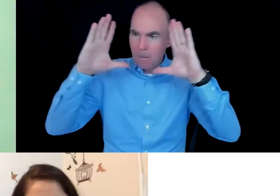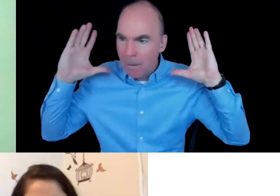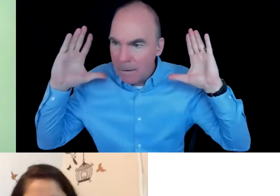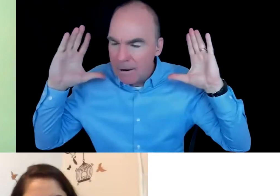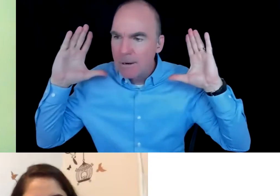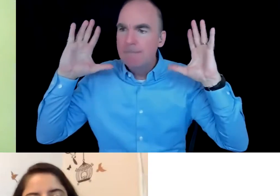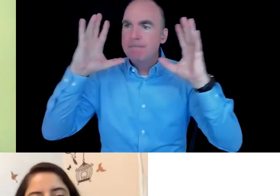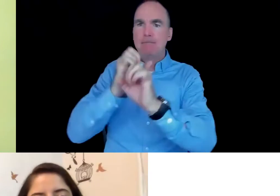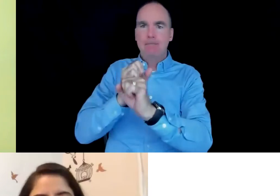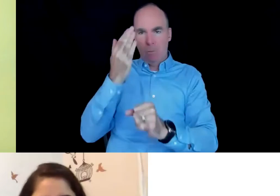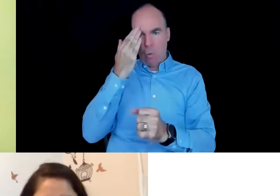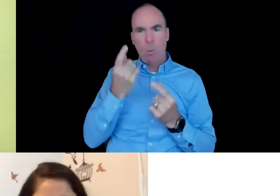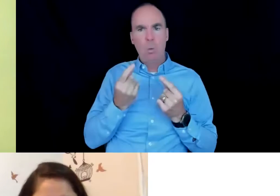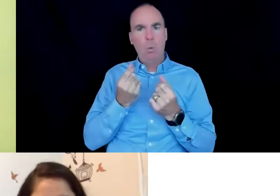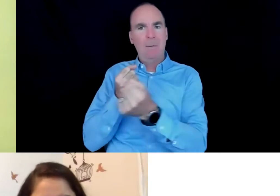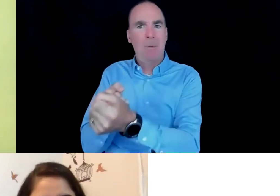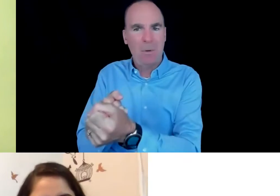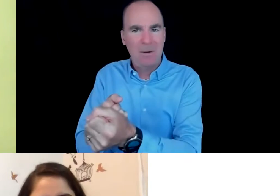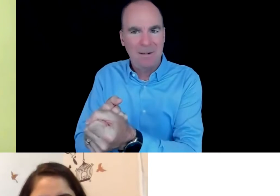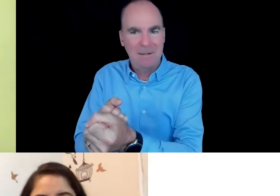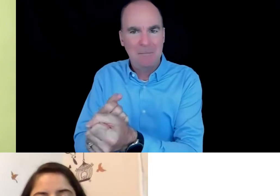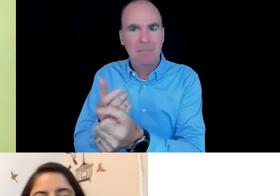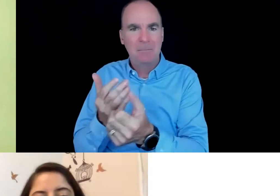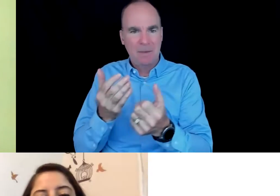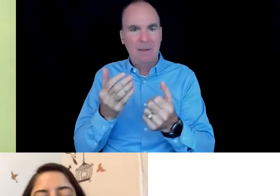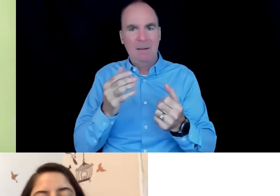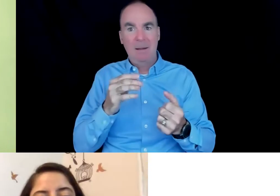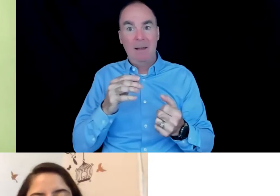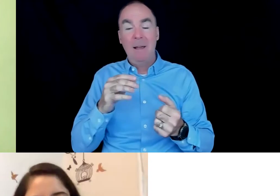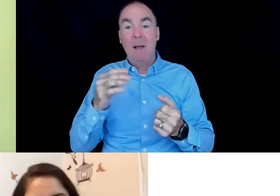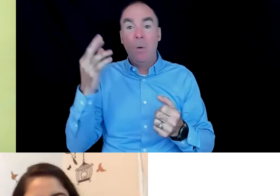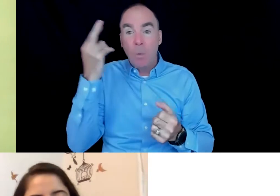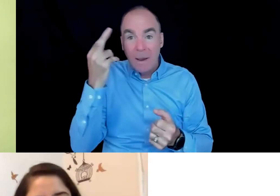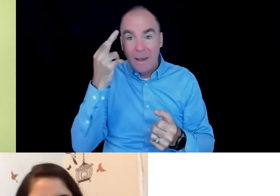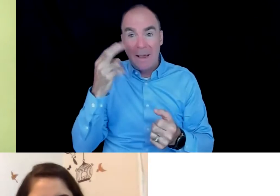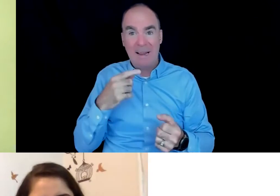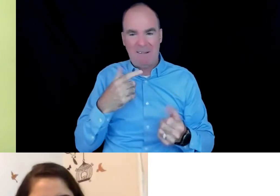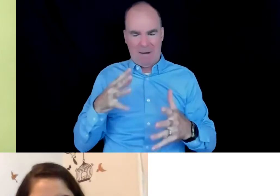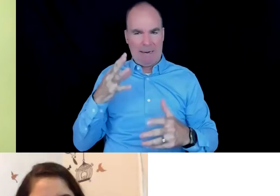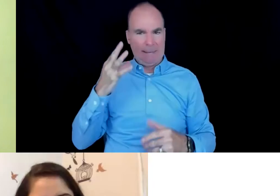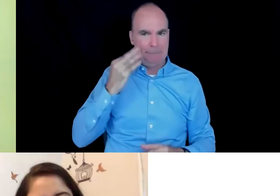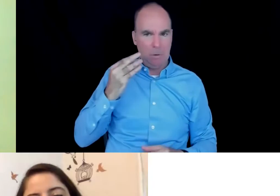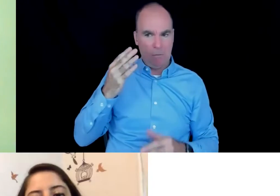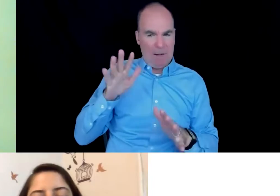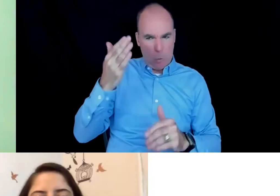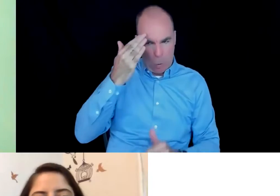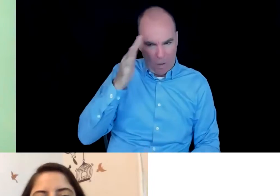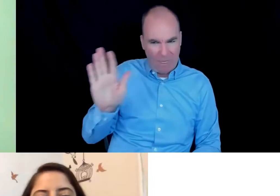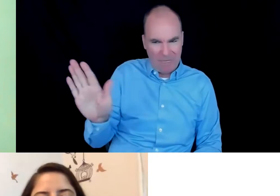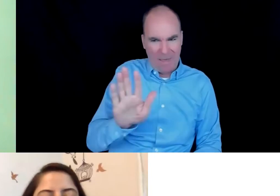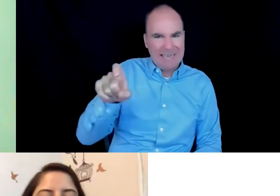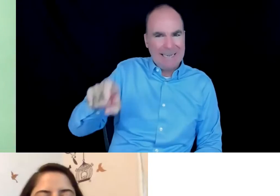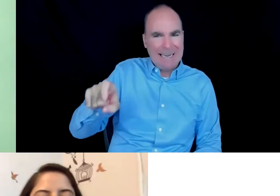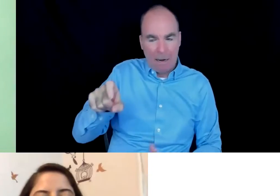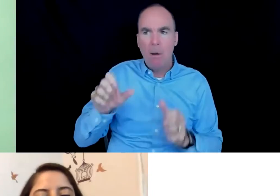know, first kind of invest energy in helping them understand their kind of unique problems and issues that they're experiencing, and they can